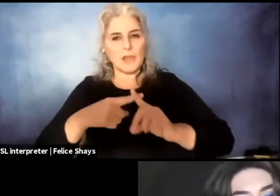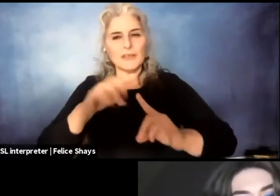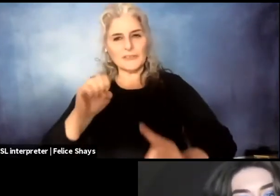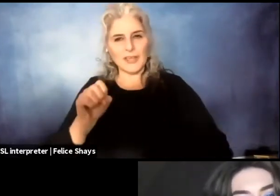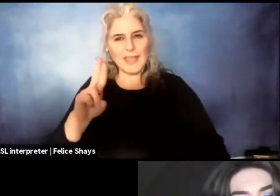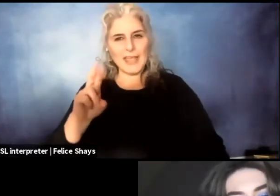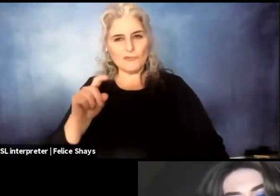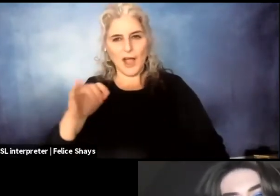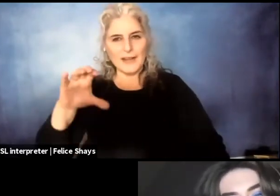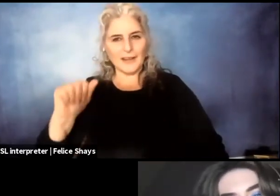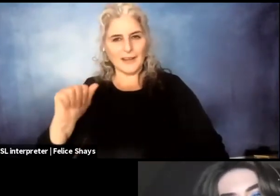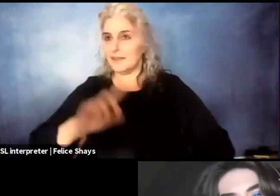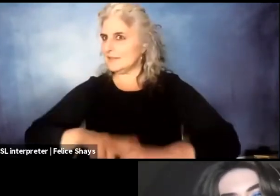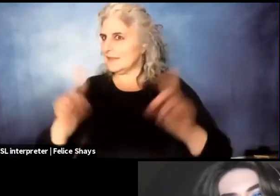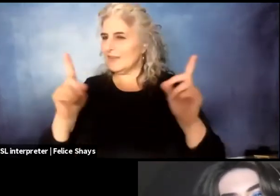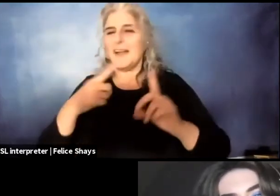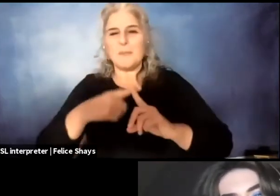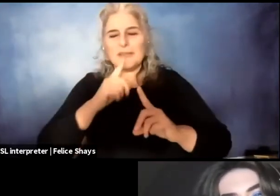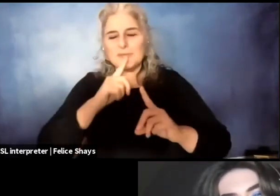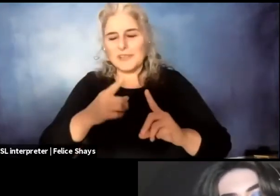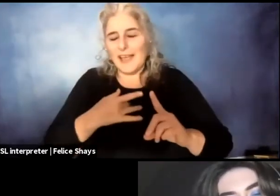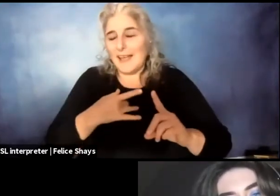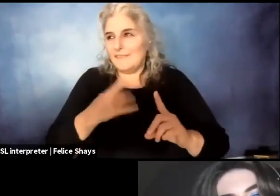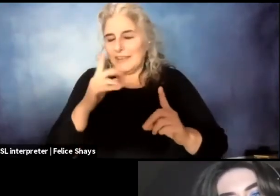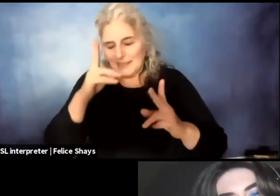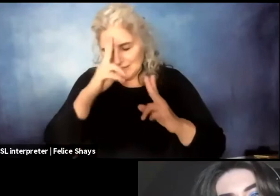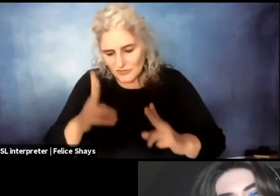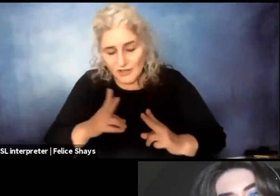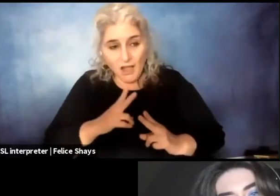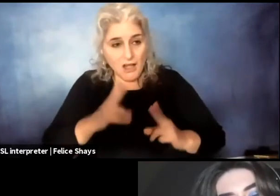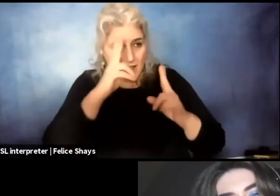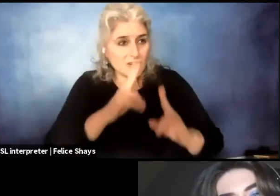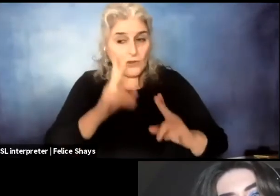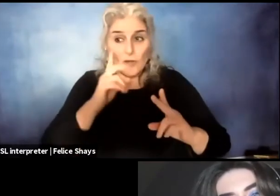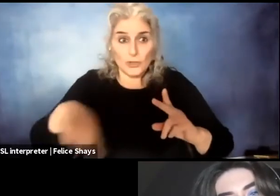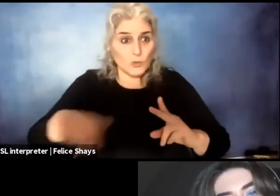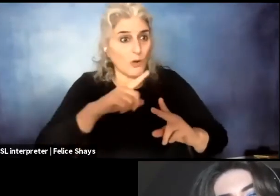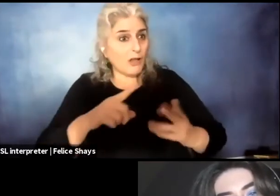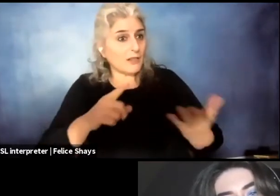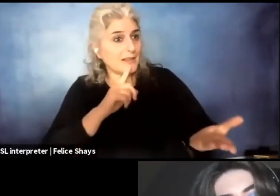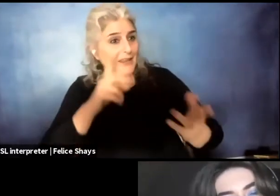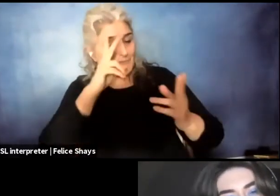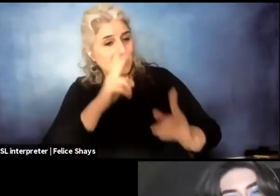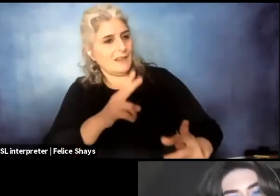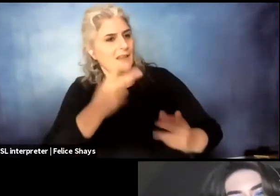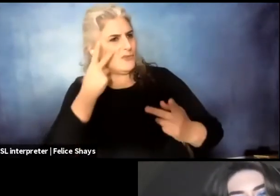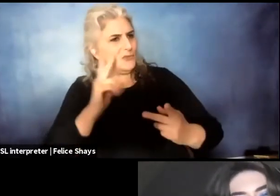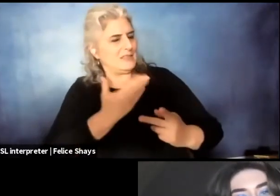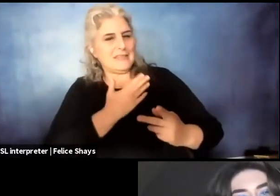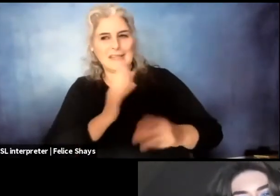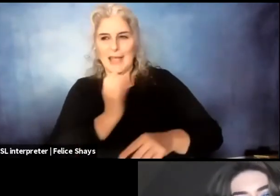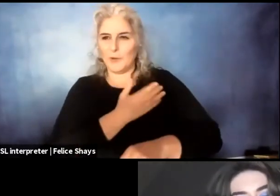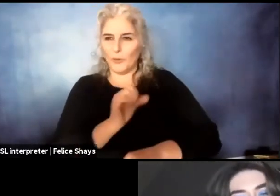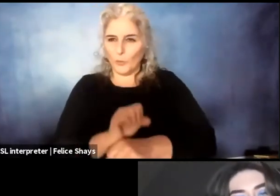feel like it's a privilege for friends, lovers, enthusiasts to have the opportunity to see our work